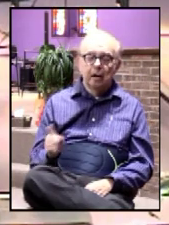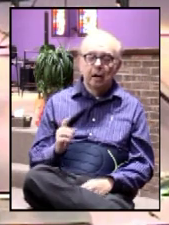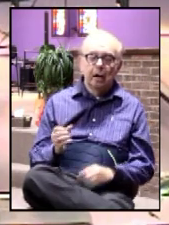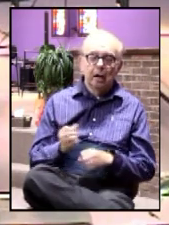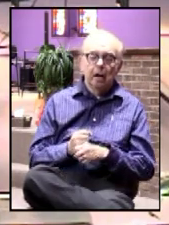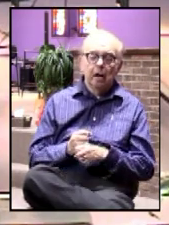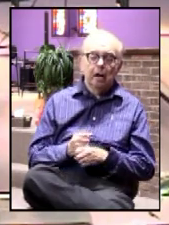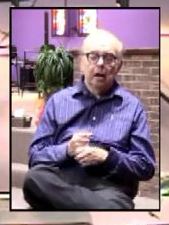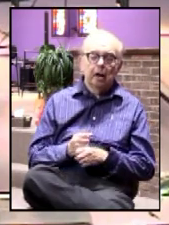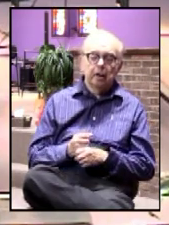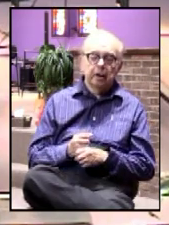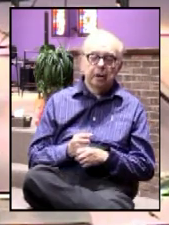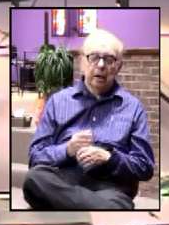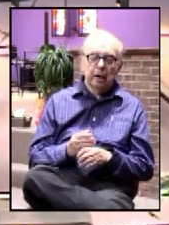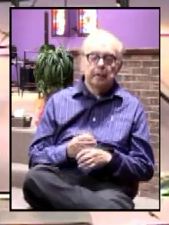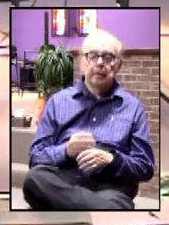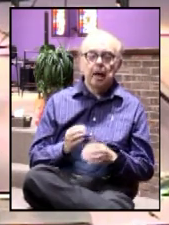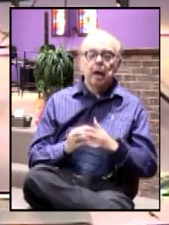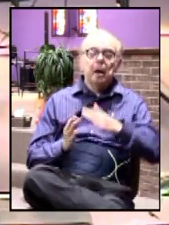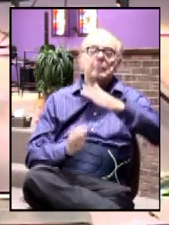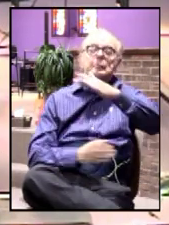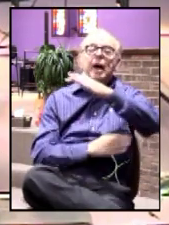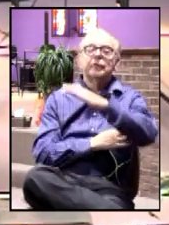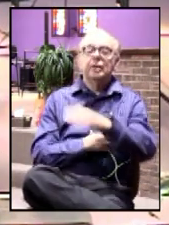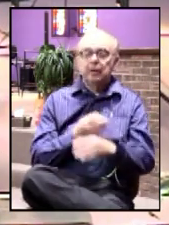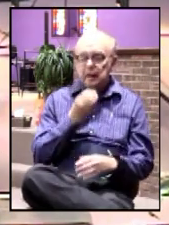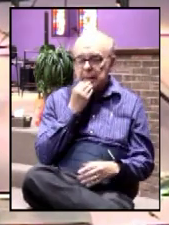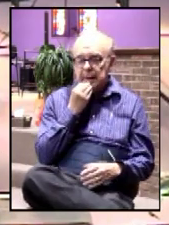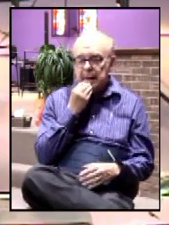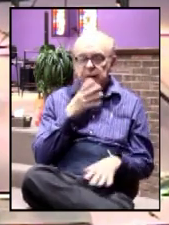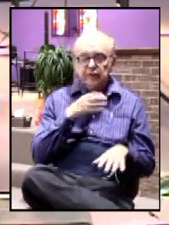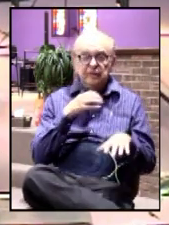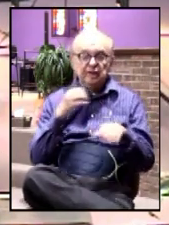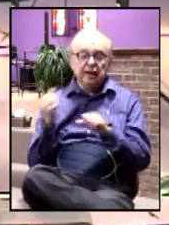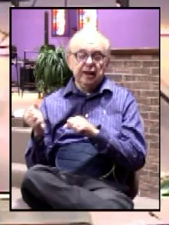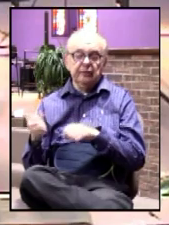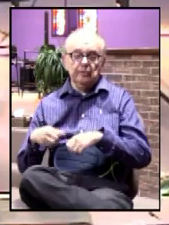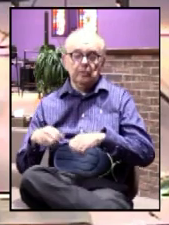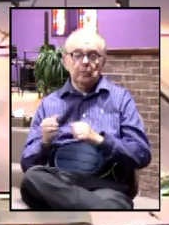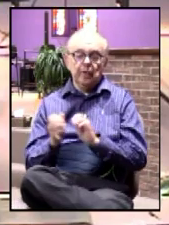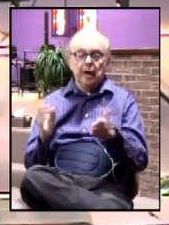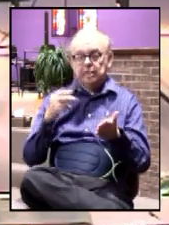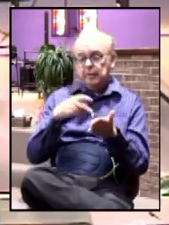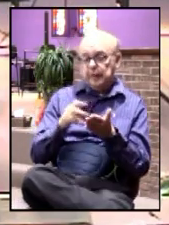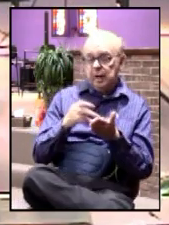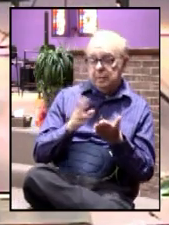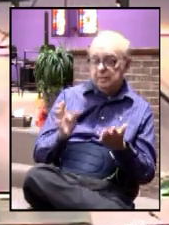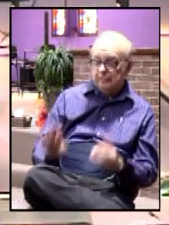where I can get a basket of groceries and just walk out the door.